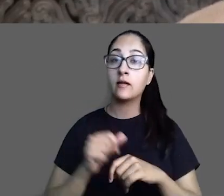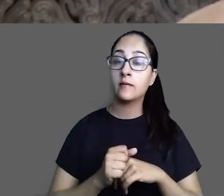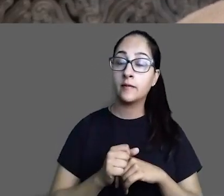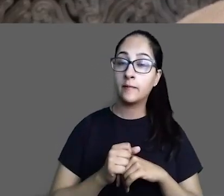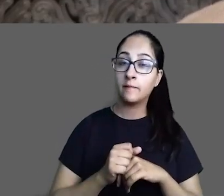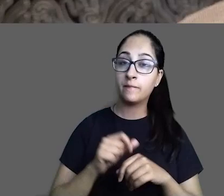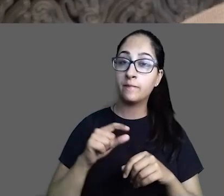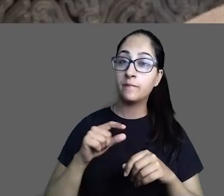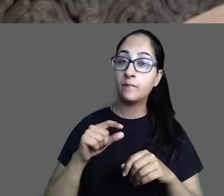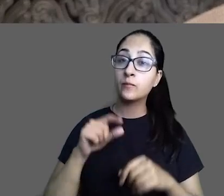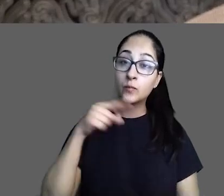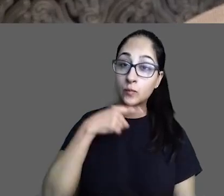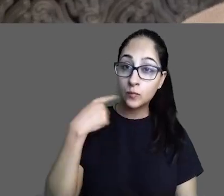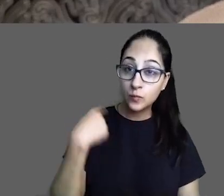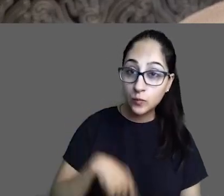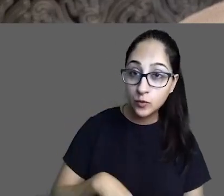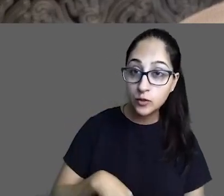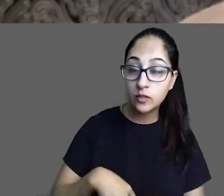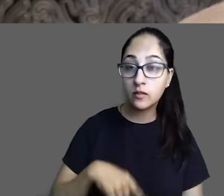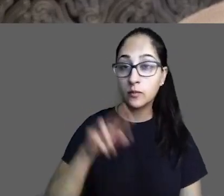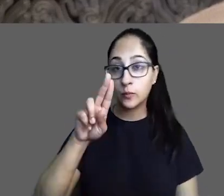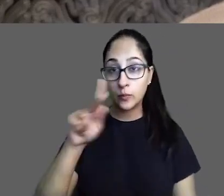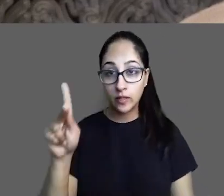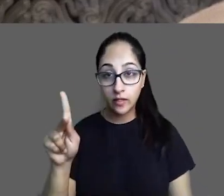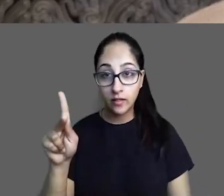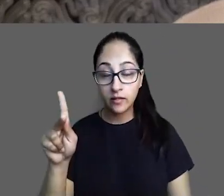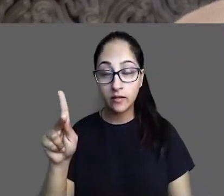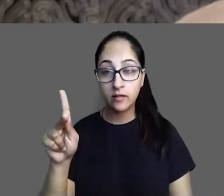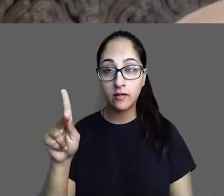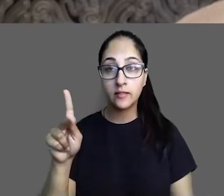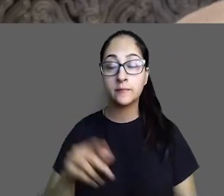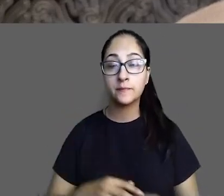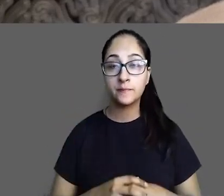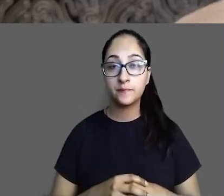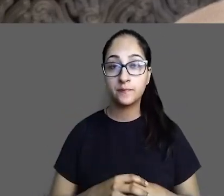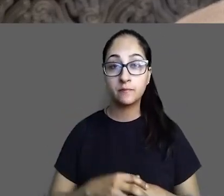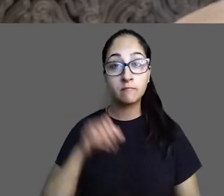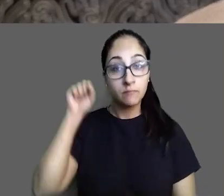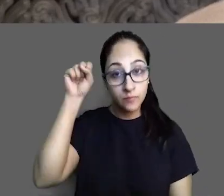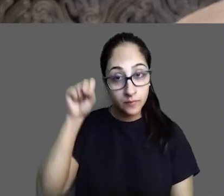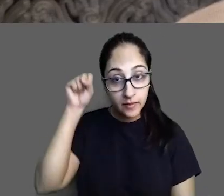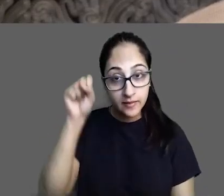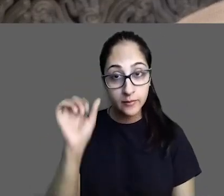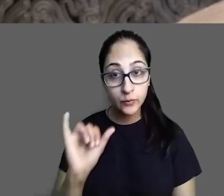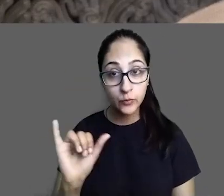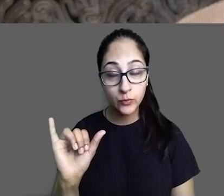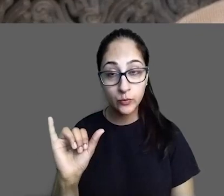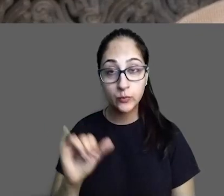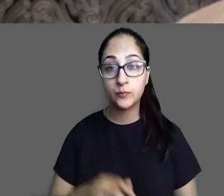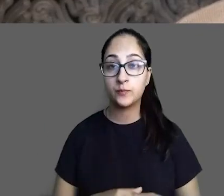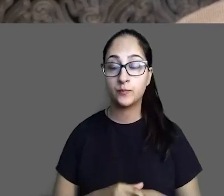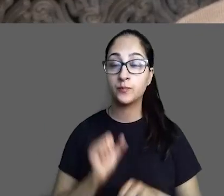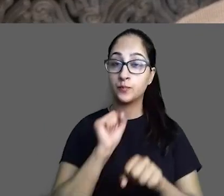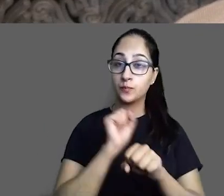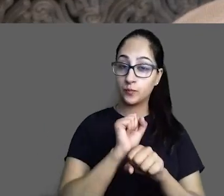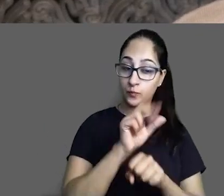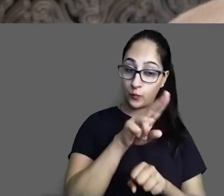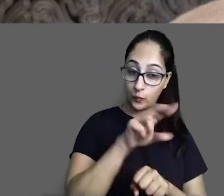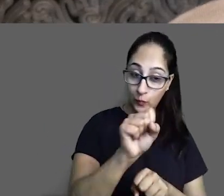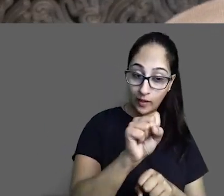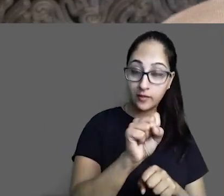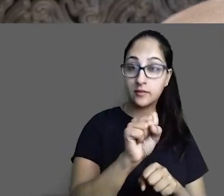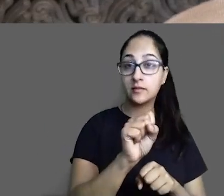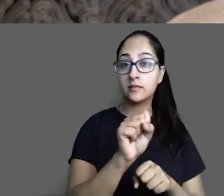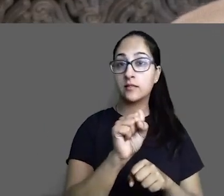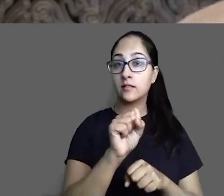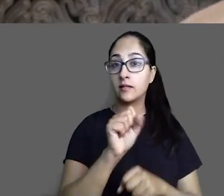very briefly in Uzbekistan and then also in Russia and then mostly in the UK. I've worked in the US and in Russia